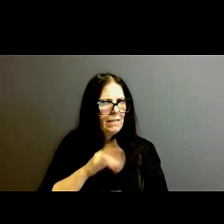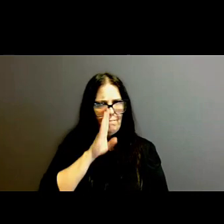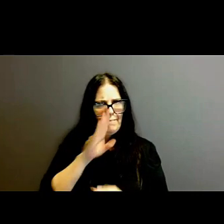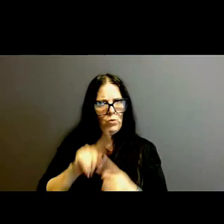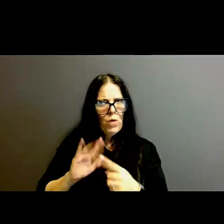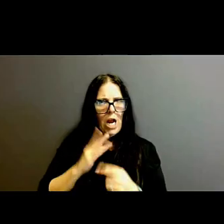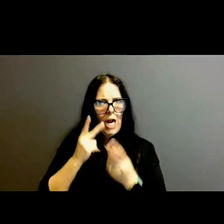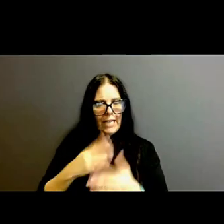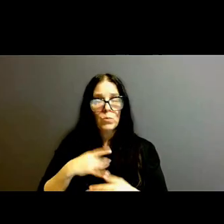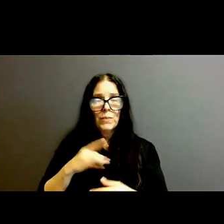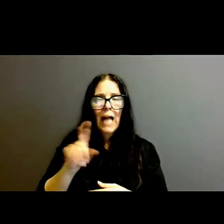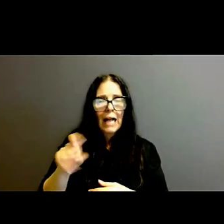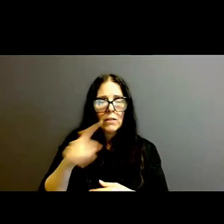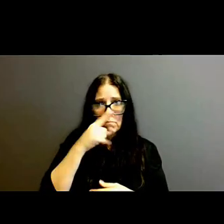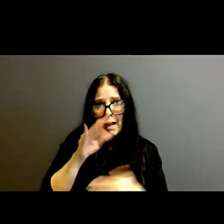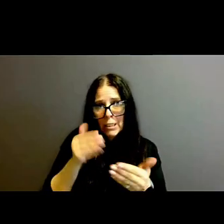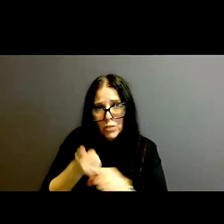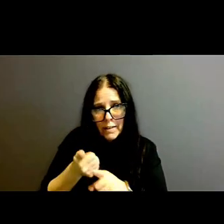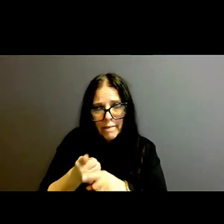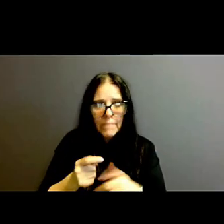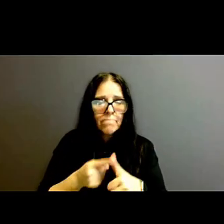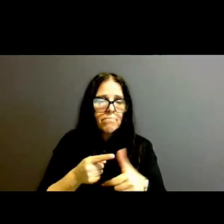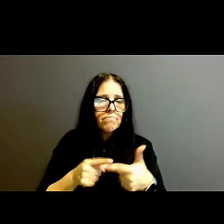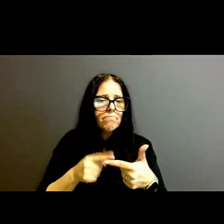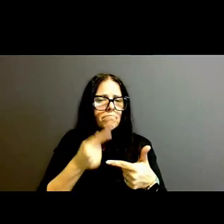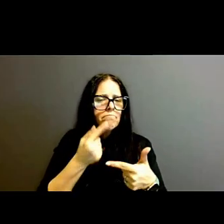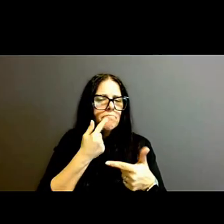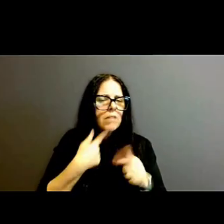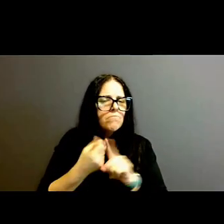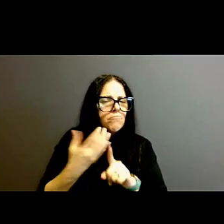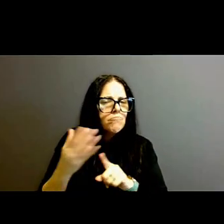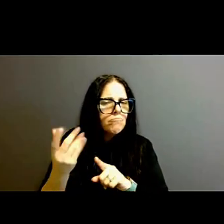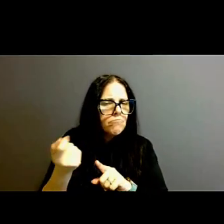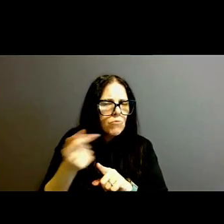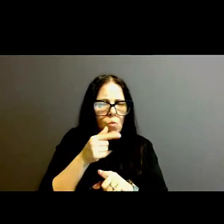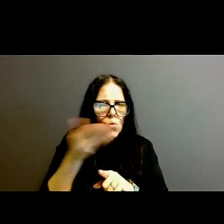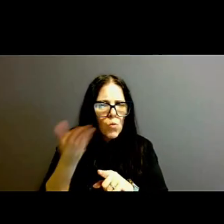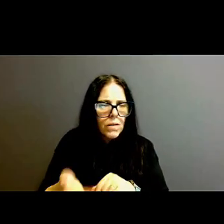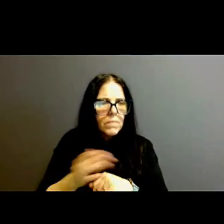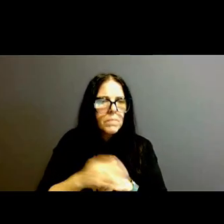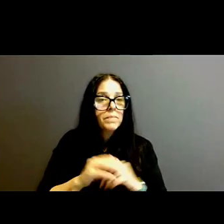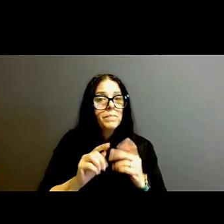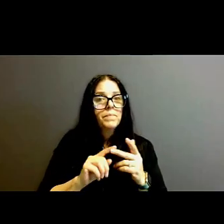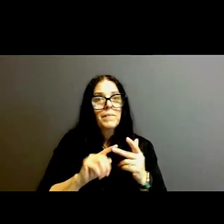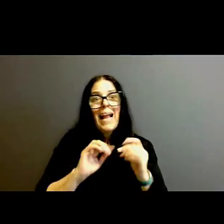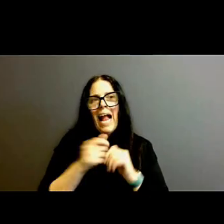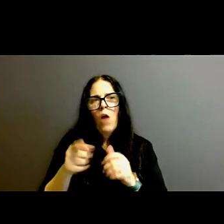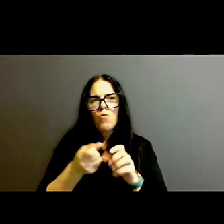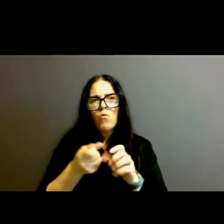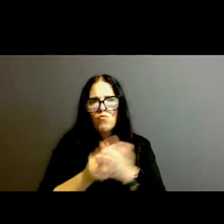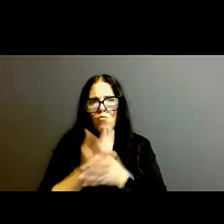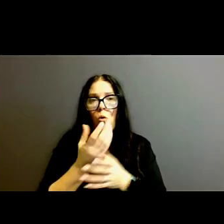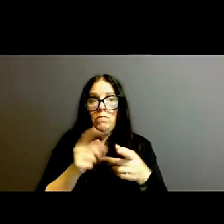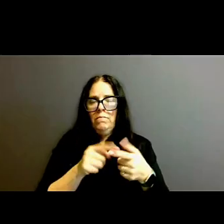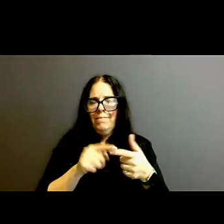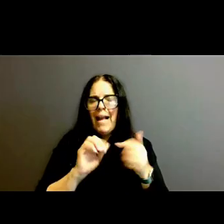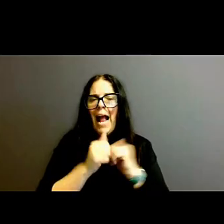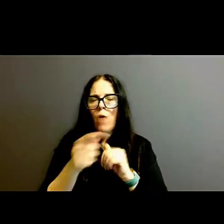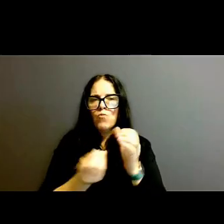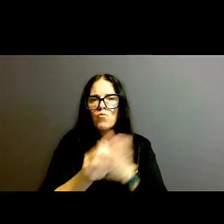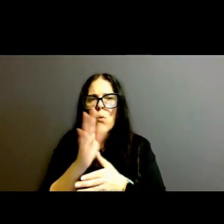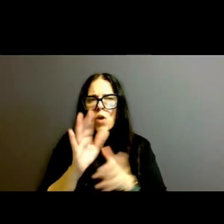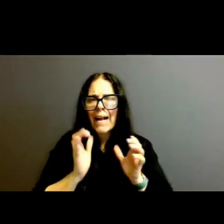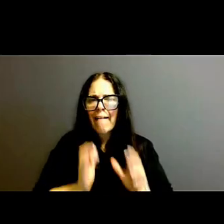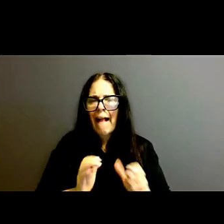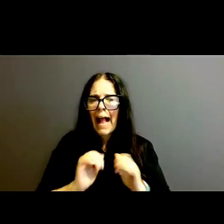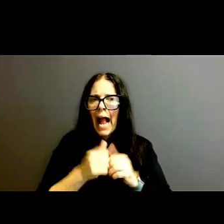introduce themselves and tell us a bit more about them. How do they grow their client base and community? What have they tried and what was